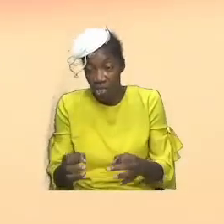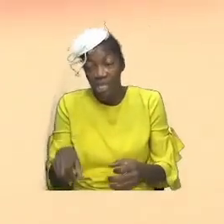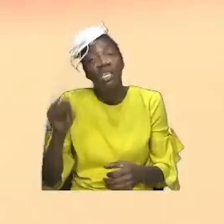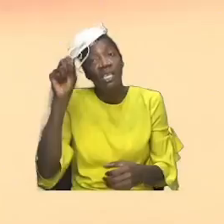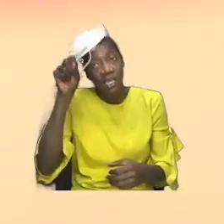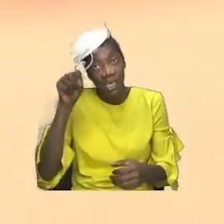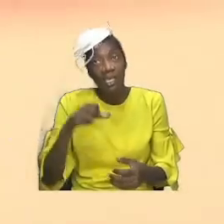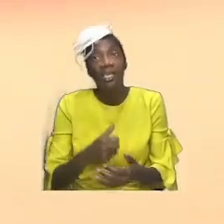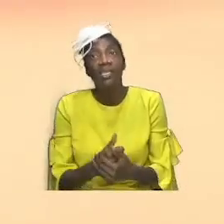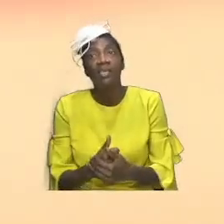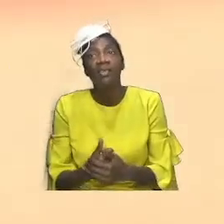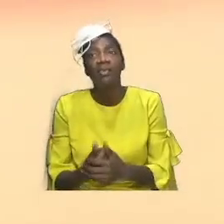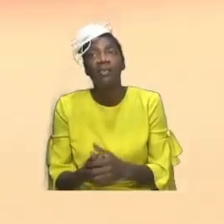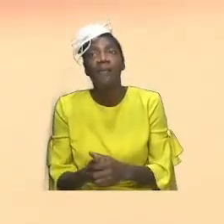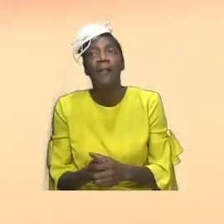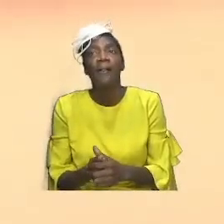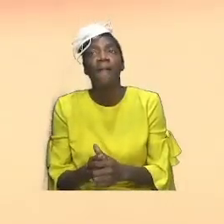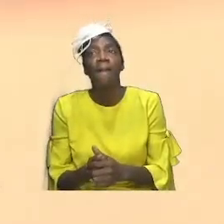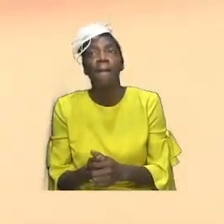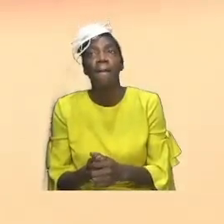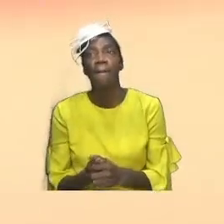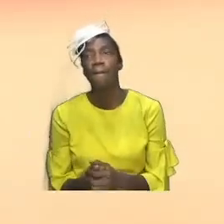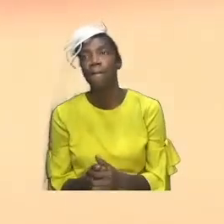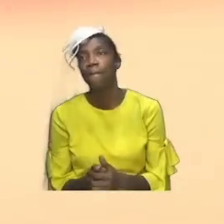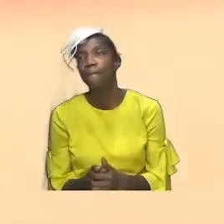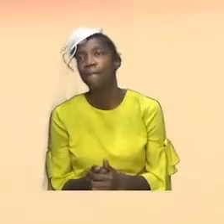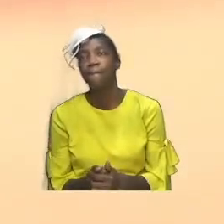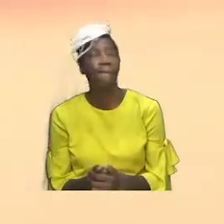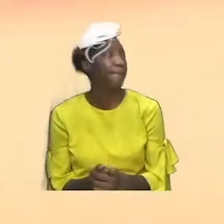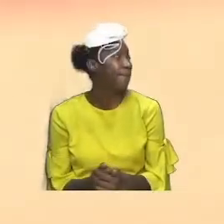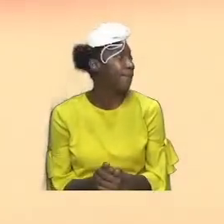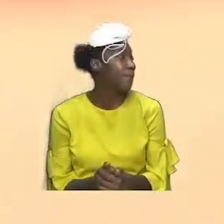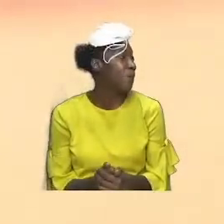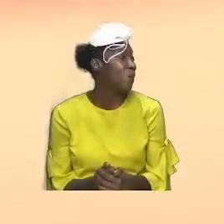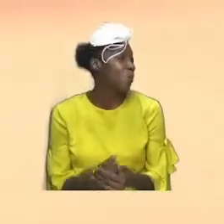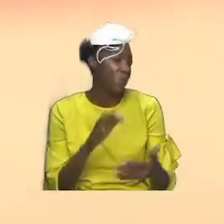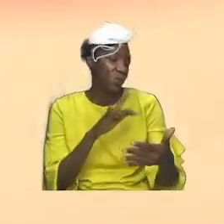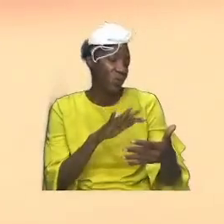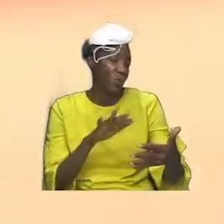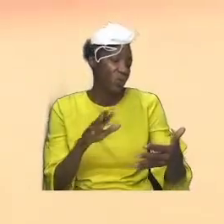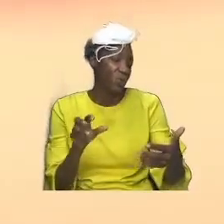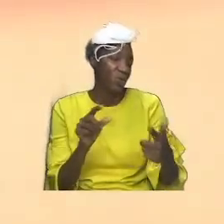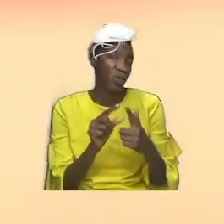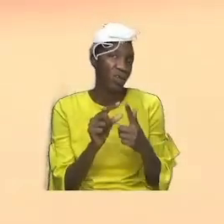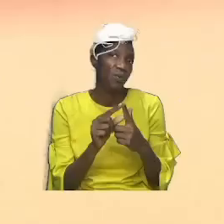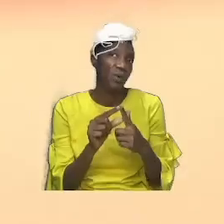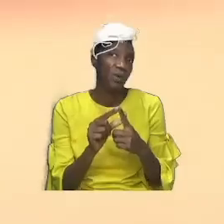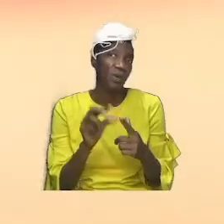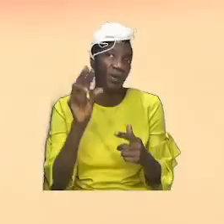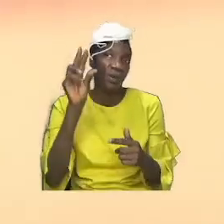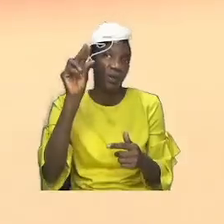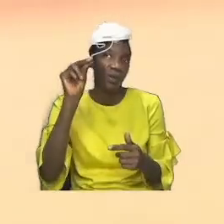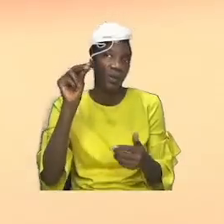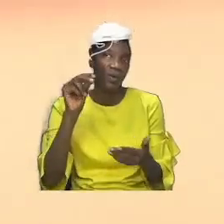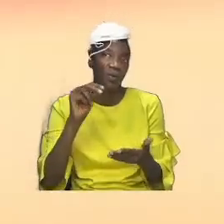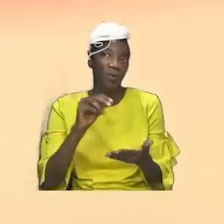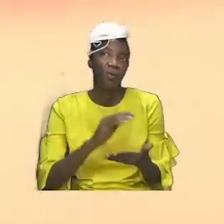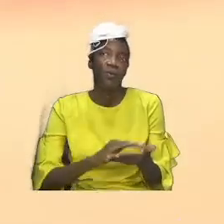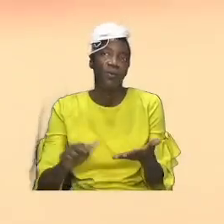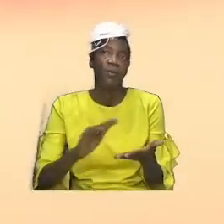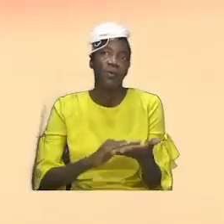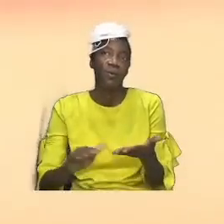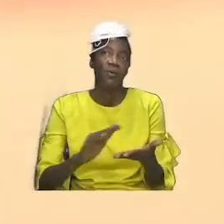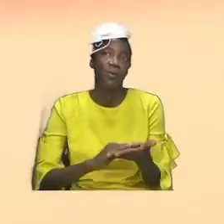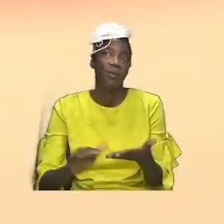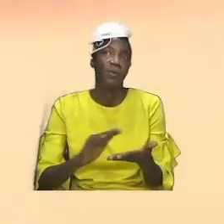did. And this is why we must get into studying the word, and there will be no excuse, because you're supposed to know. And